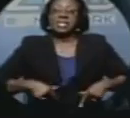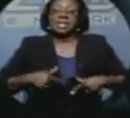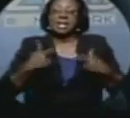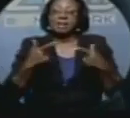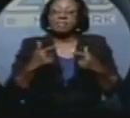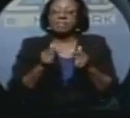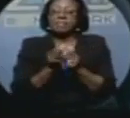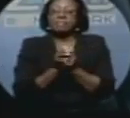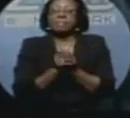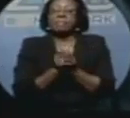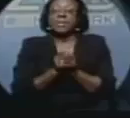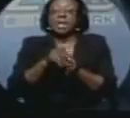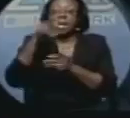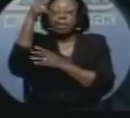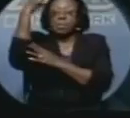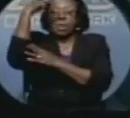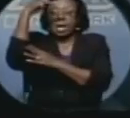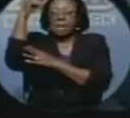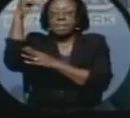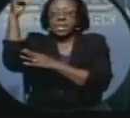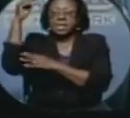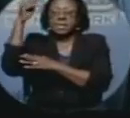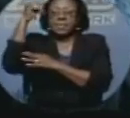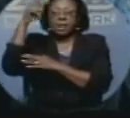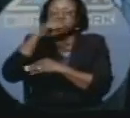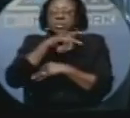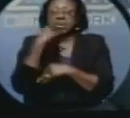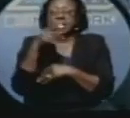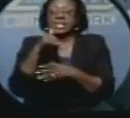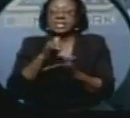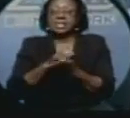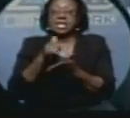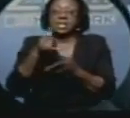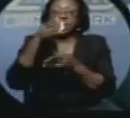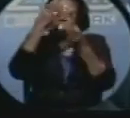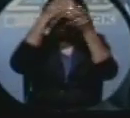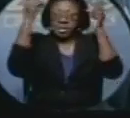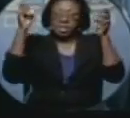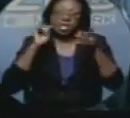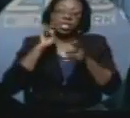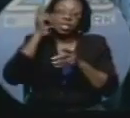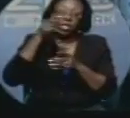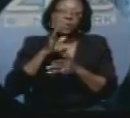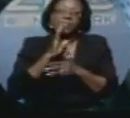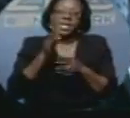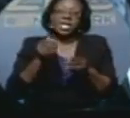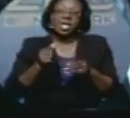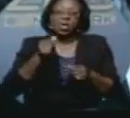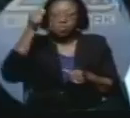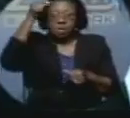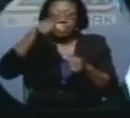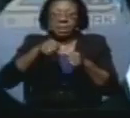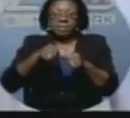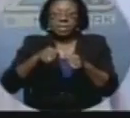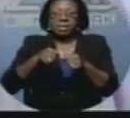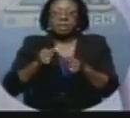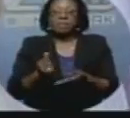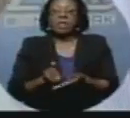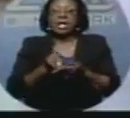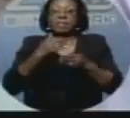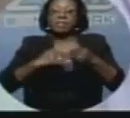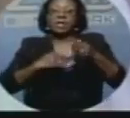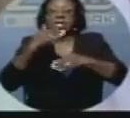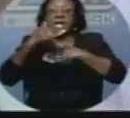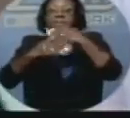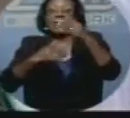lifetime. Prime Minister Perry Christie noted that the late American president should be remembered for the advancement of civil rights as he